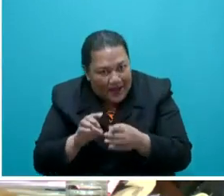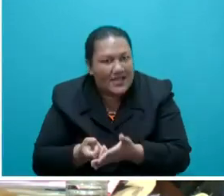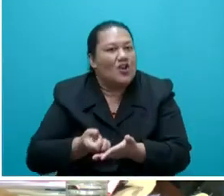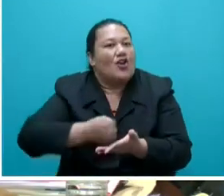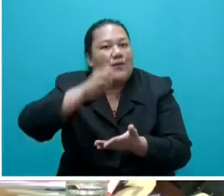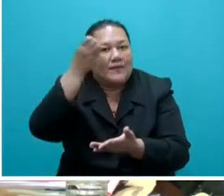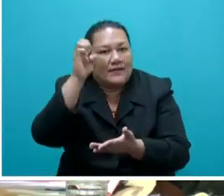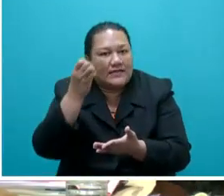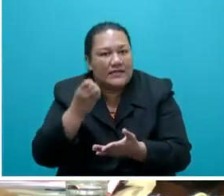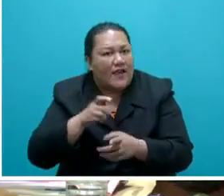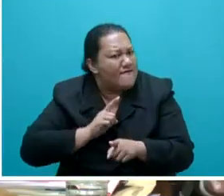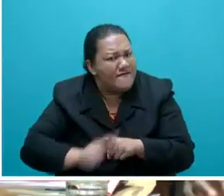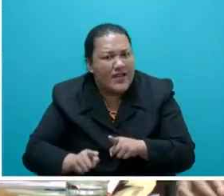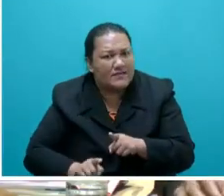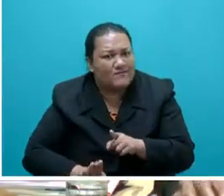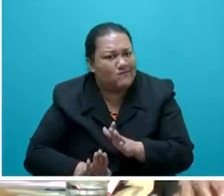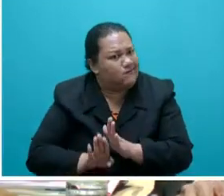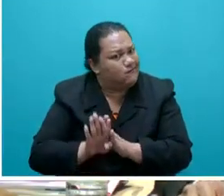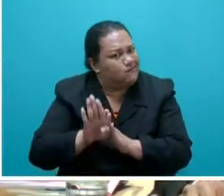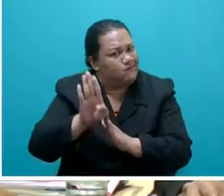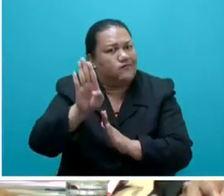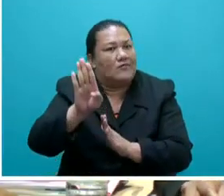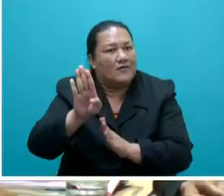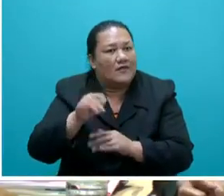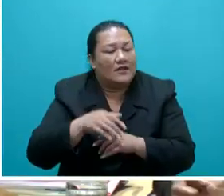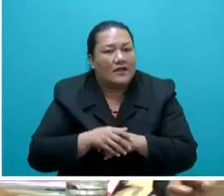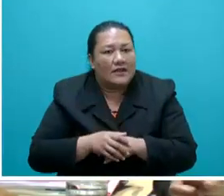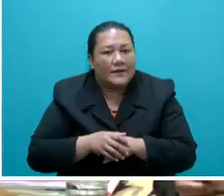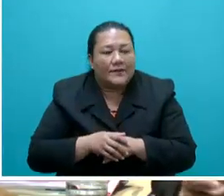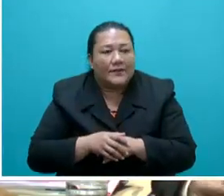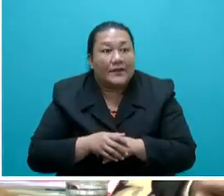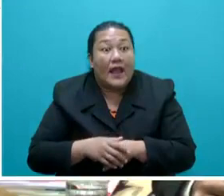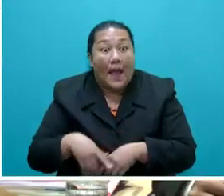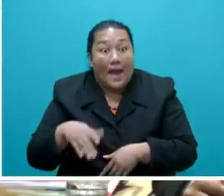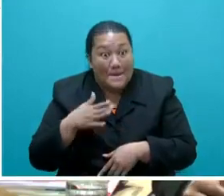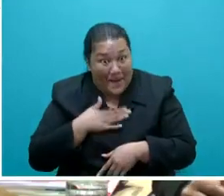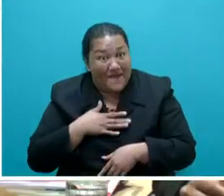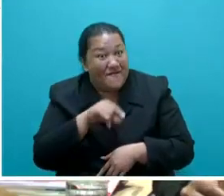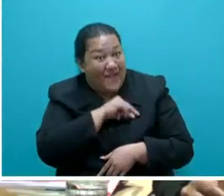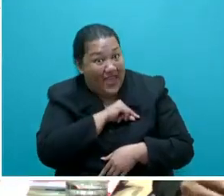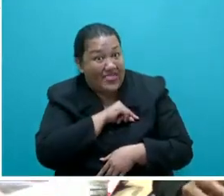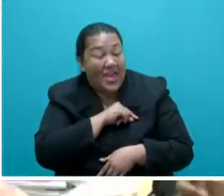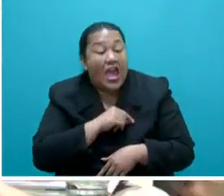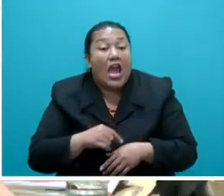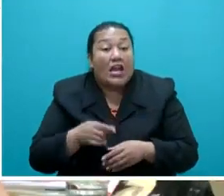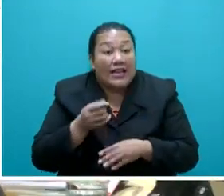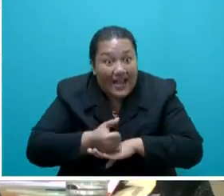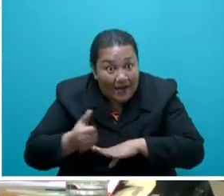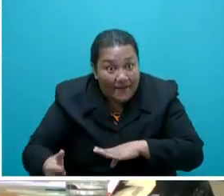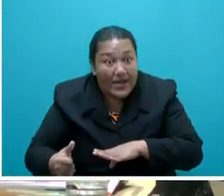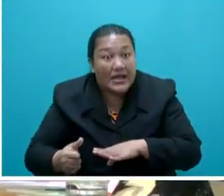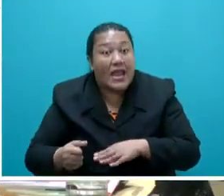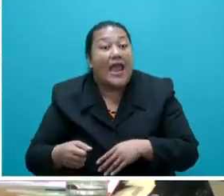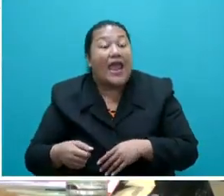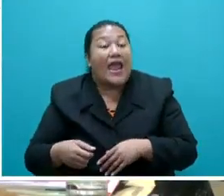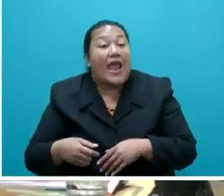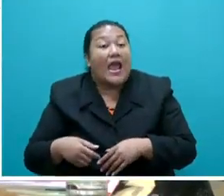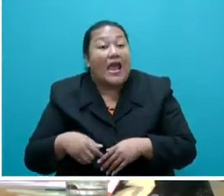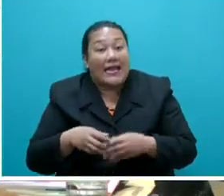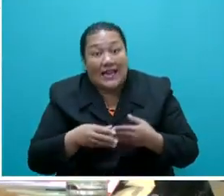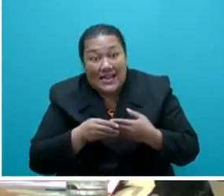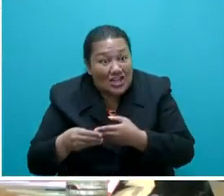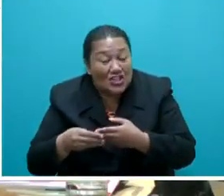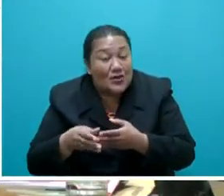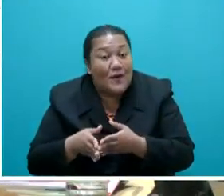contemporary society like ours is. But my faith in government and the leadership of the Honorable Prime Minister gets renewed